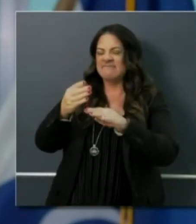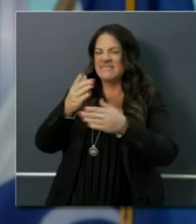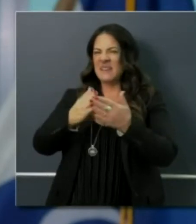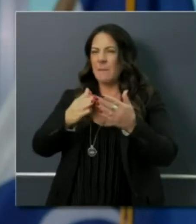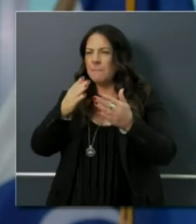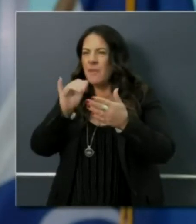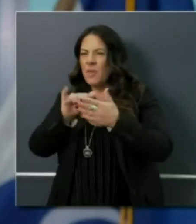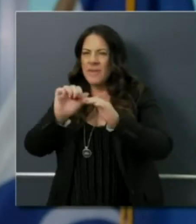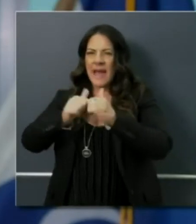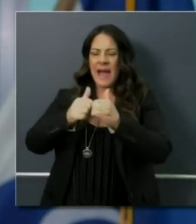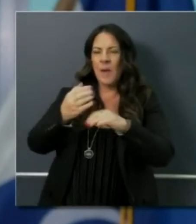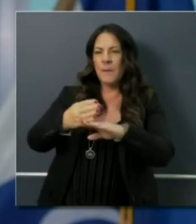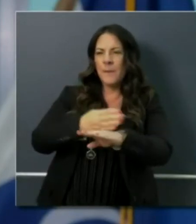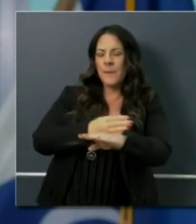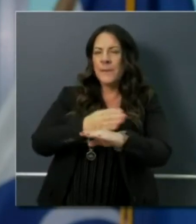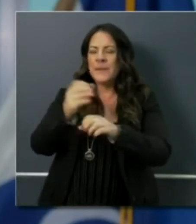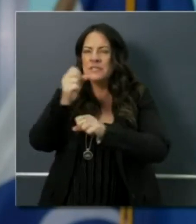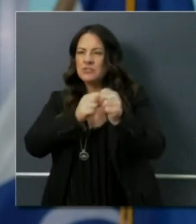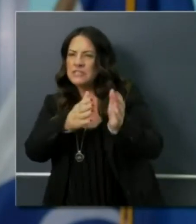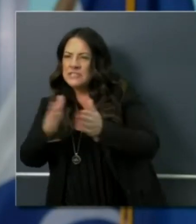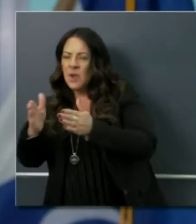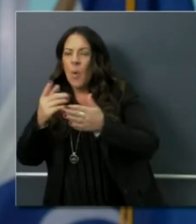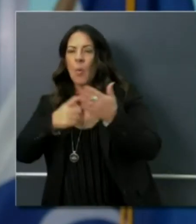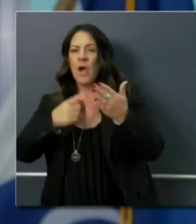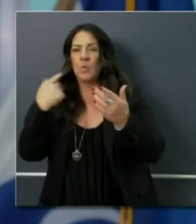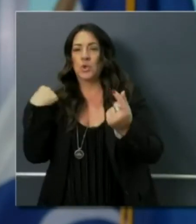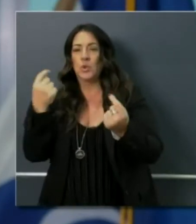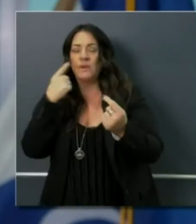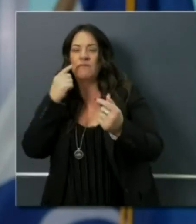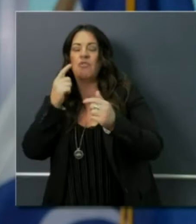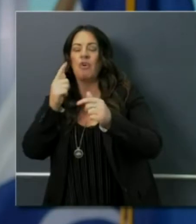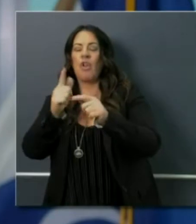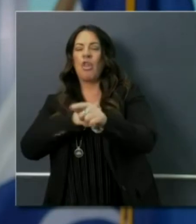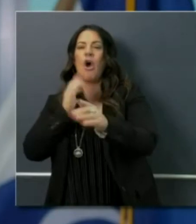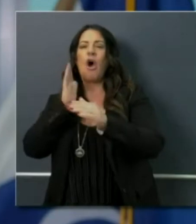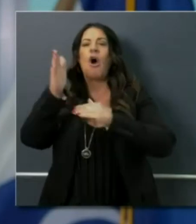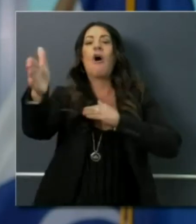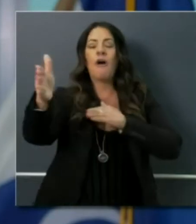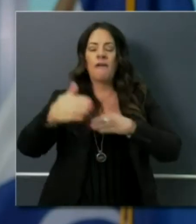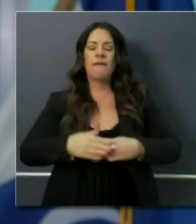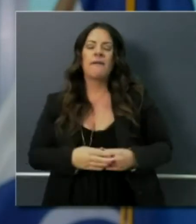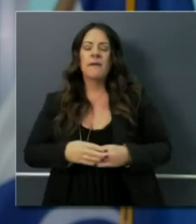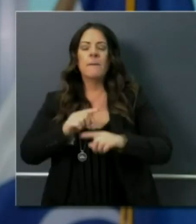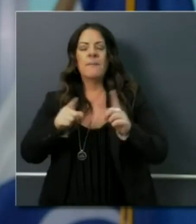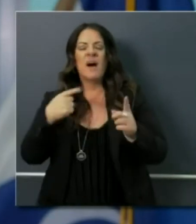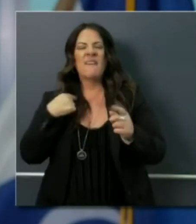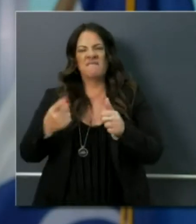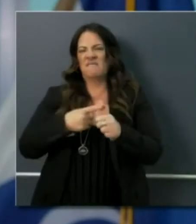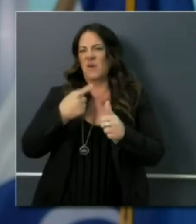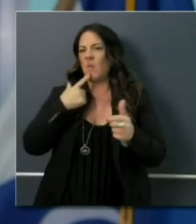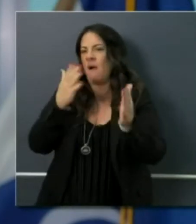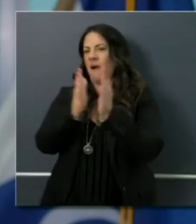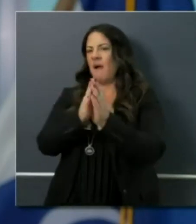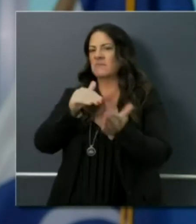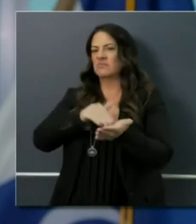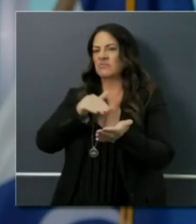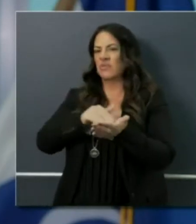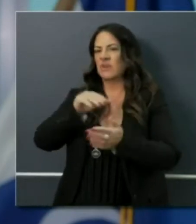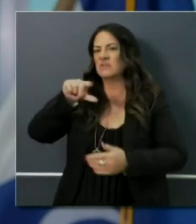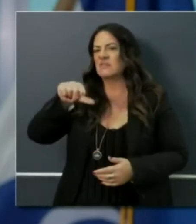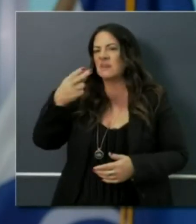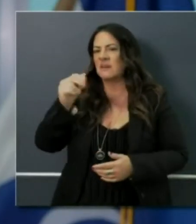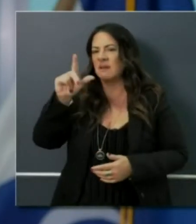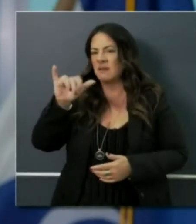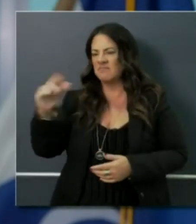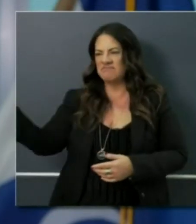strategies and thinking in the medium and long term. I'll start by asking Dr. Galley to come up, who will share some